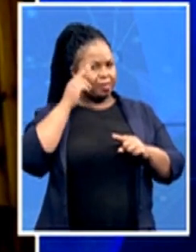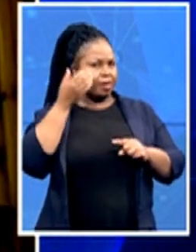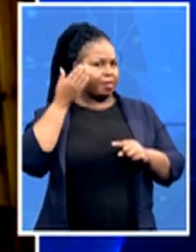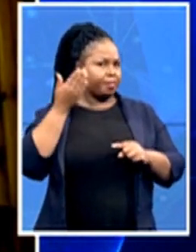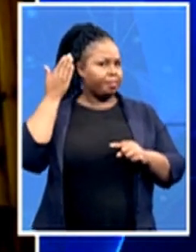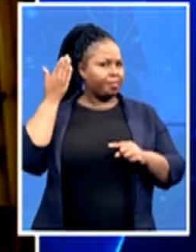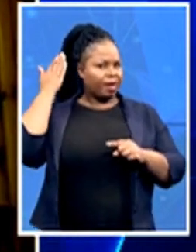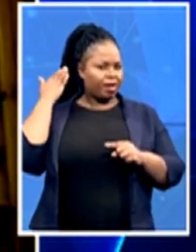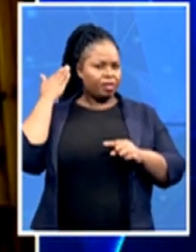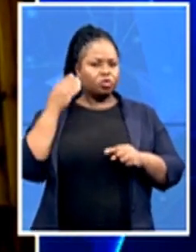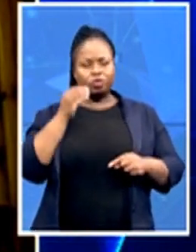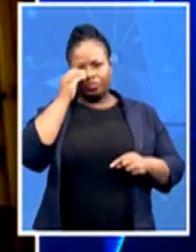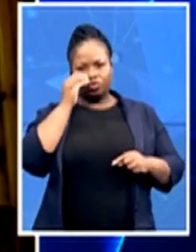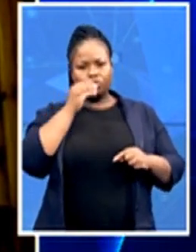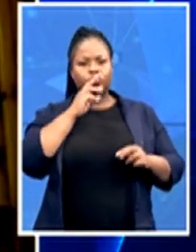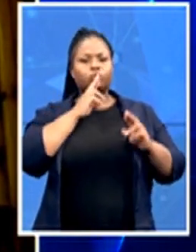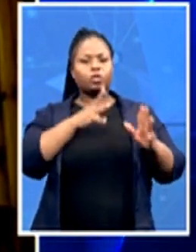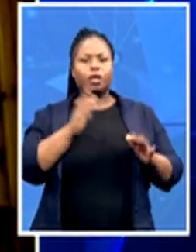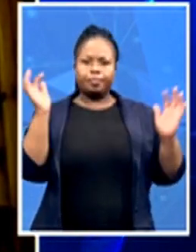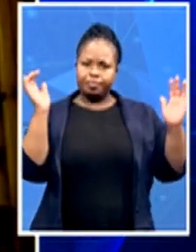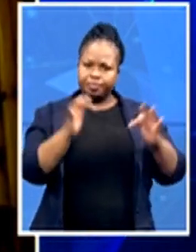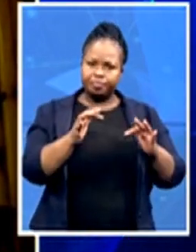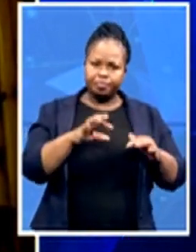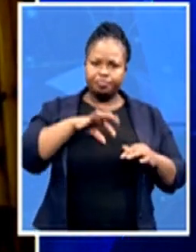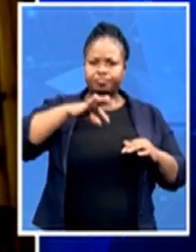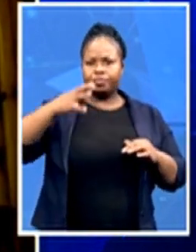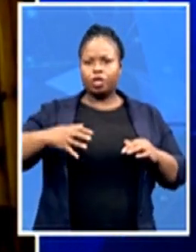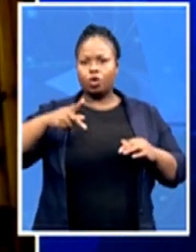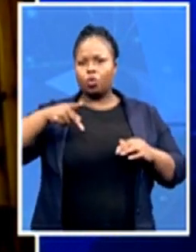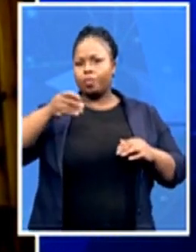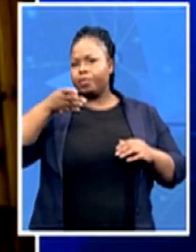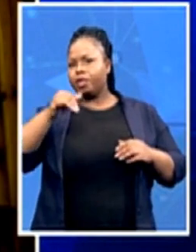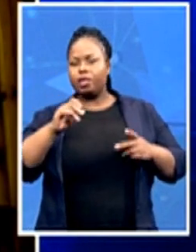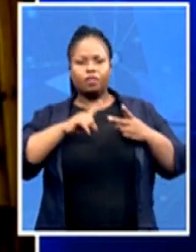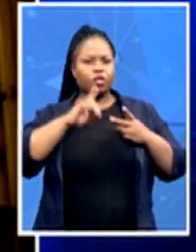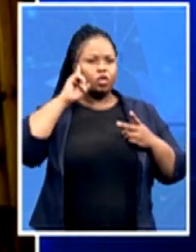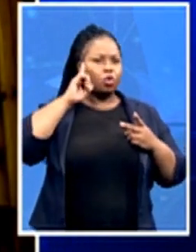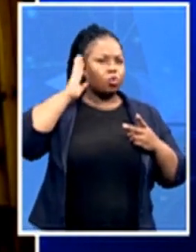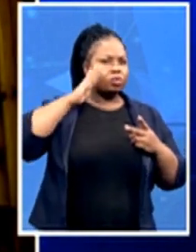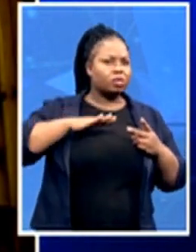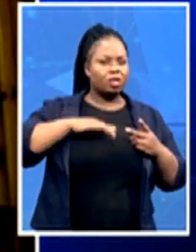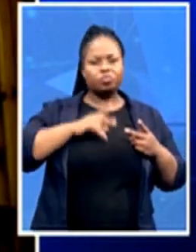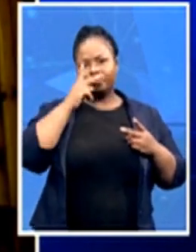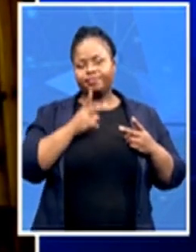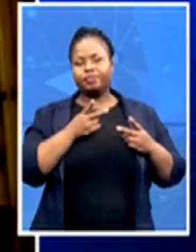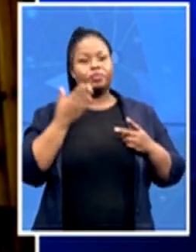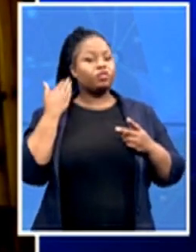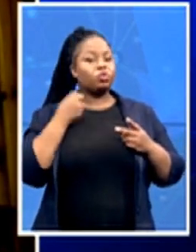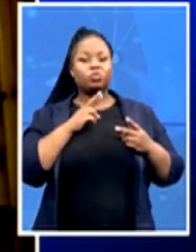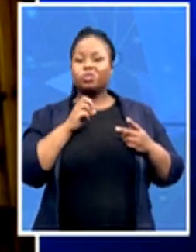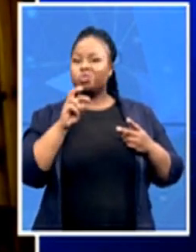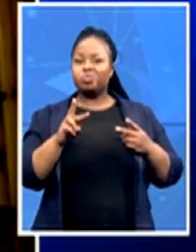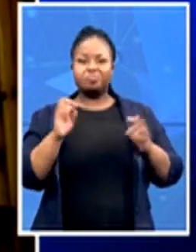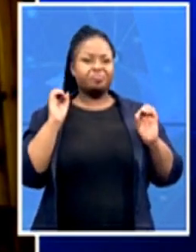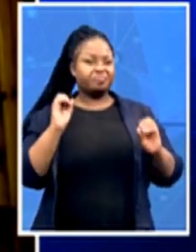gathered at the Kopi, gathered at the hostels. And I'm sure you can make this assessment too, that there hasn't been much that has changed on their side. The hostels